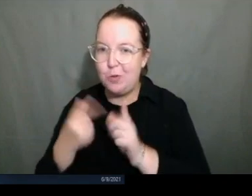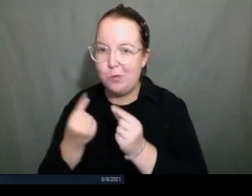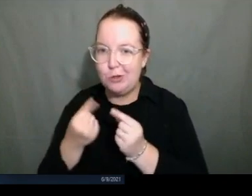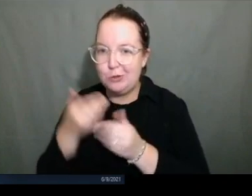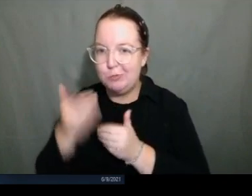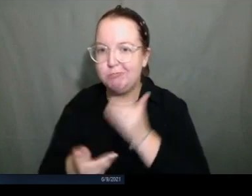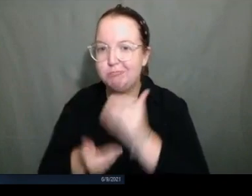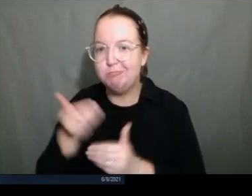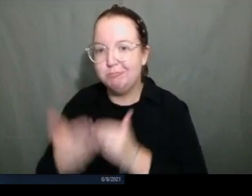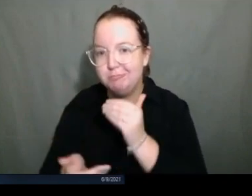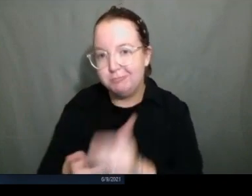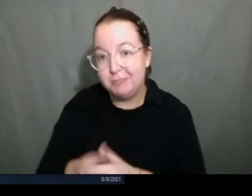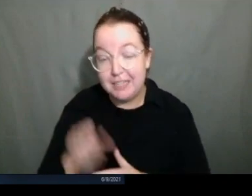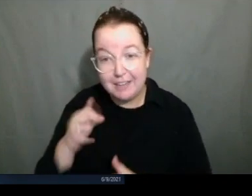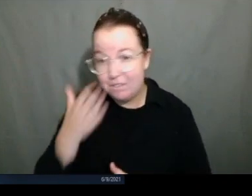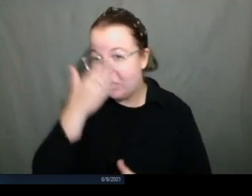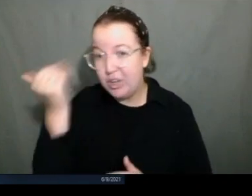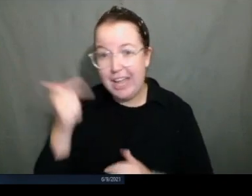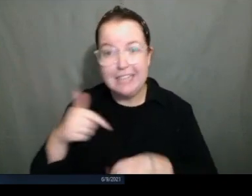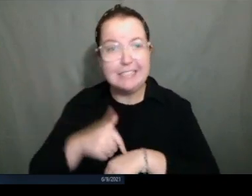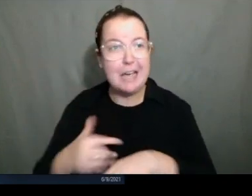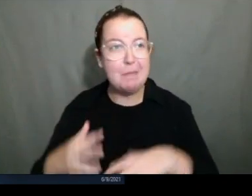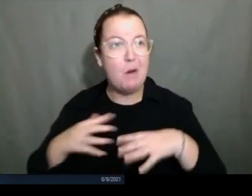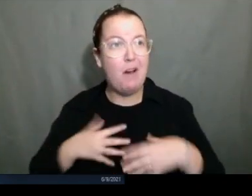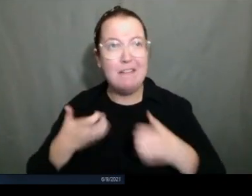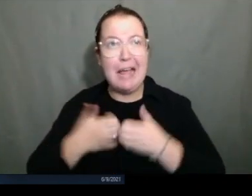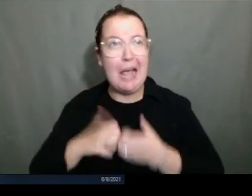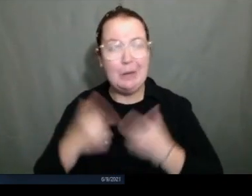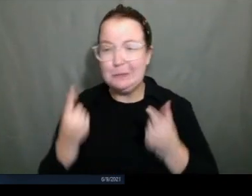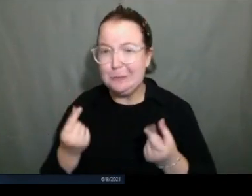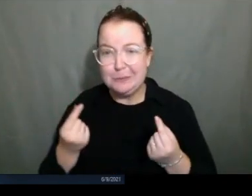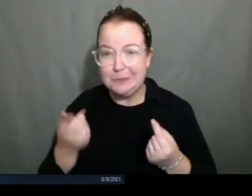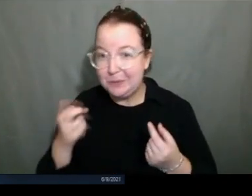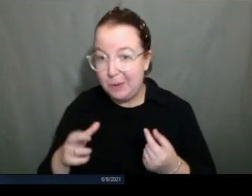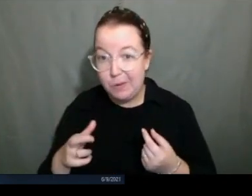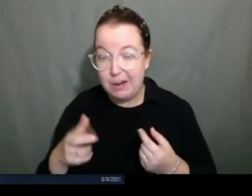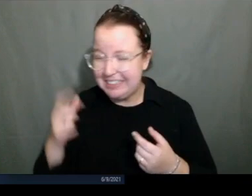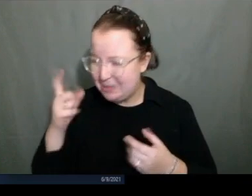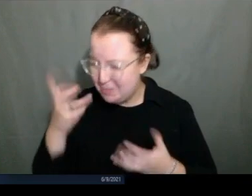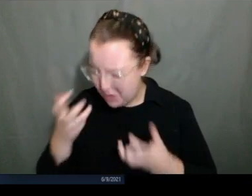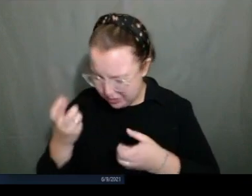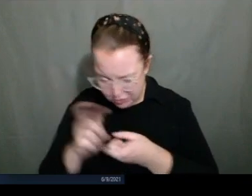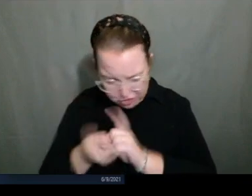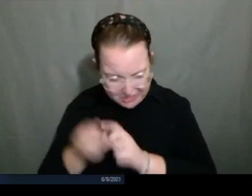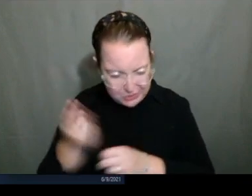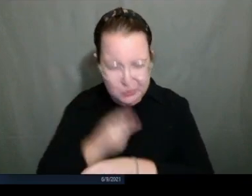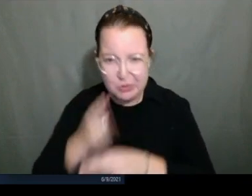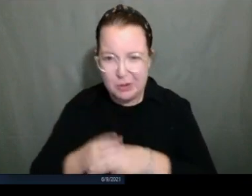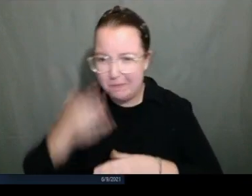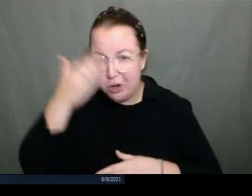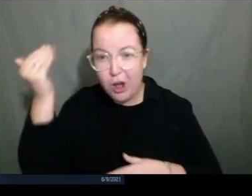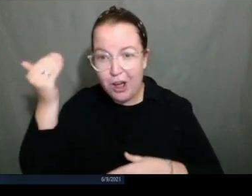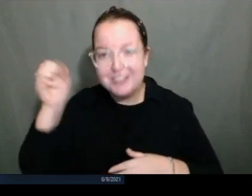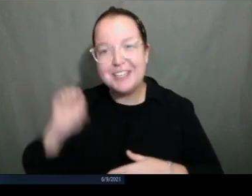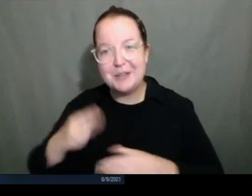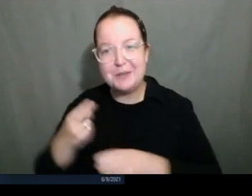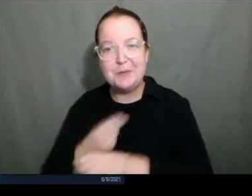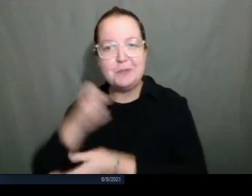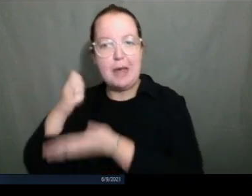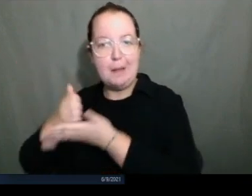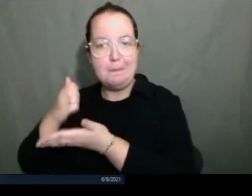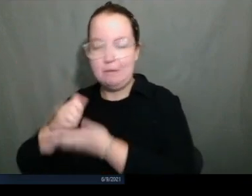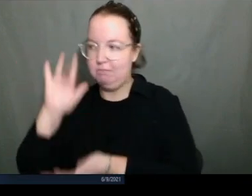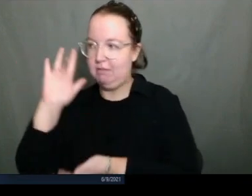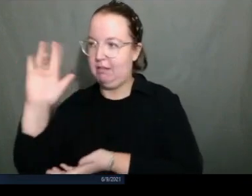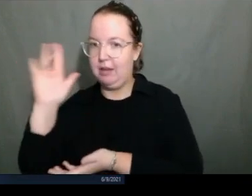So if you forget how to submit a time off request, or you don't remember where to go to change your username, the help menu is a great tool to